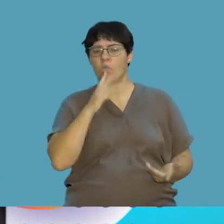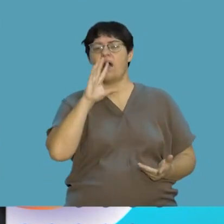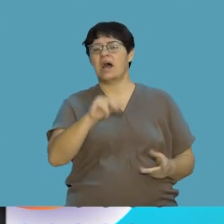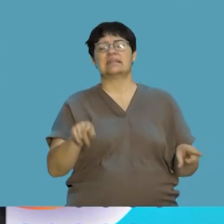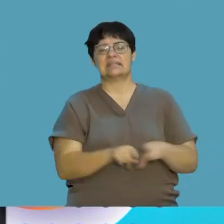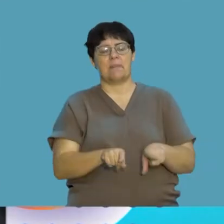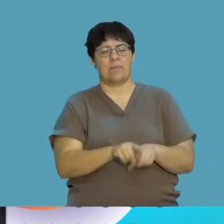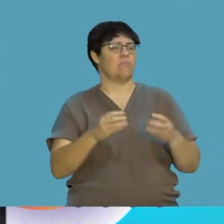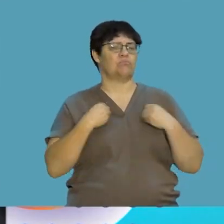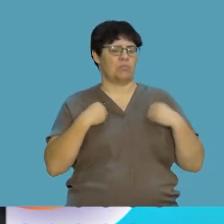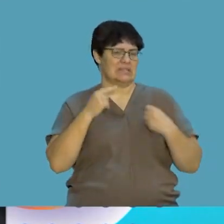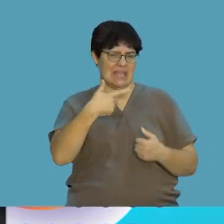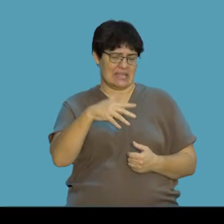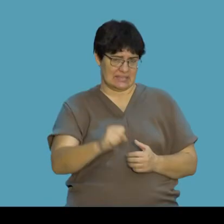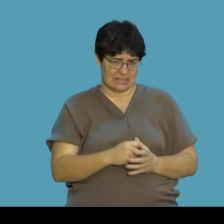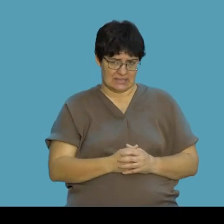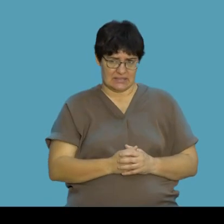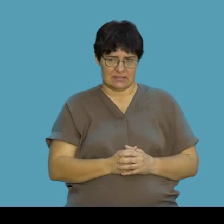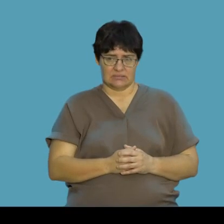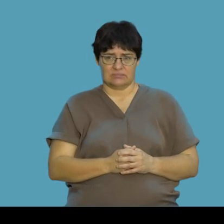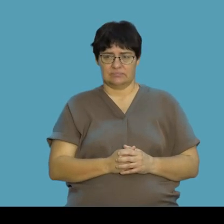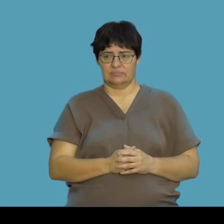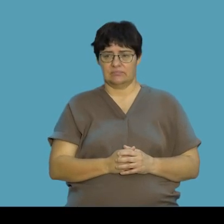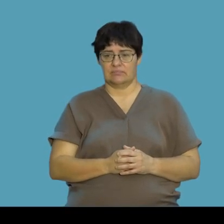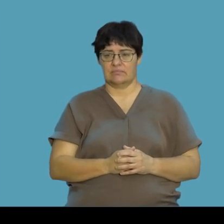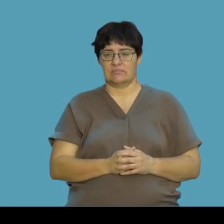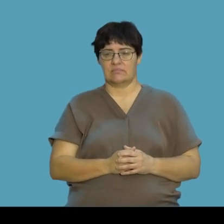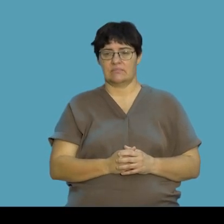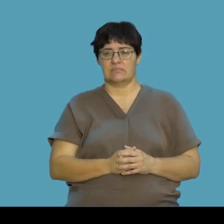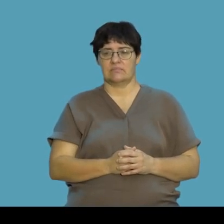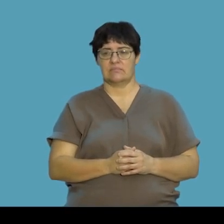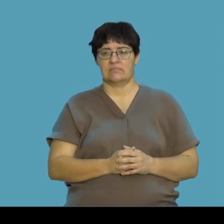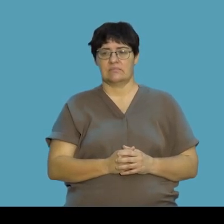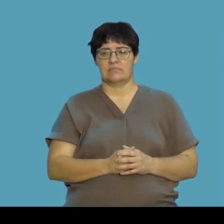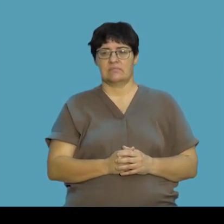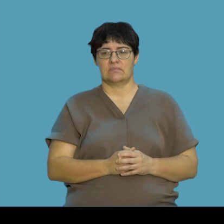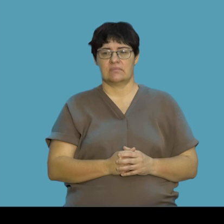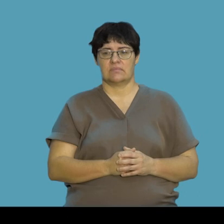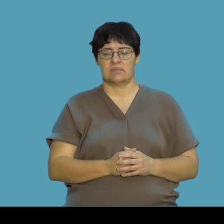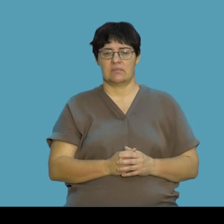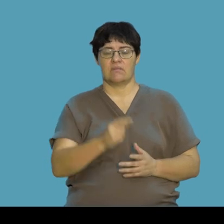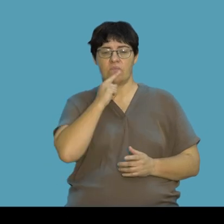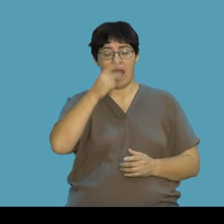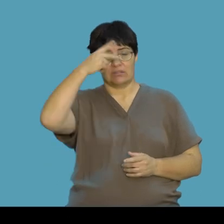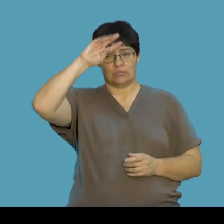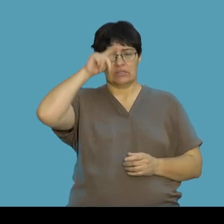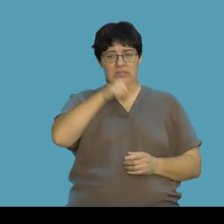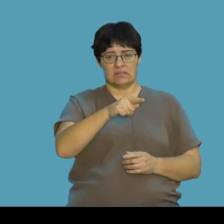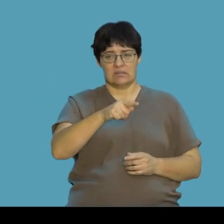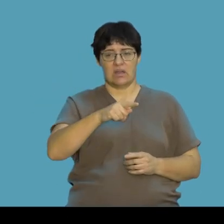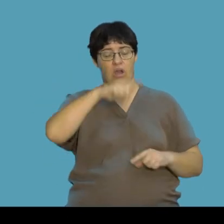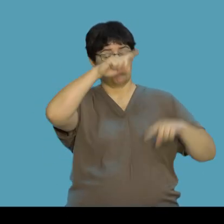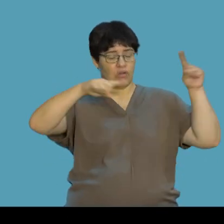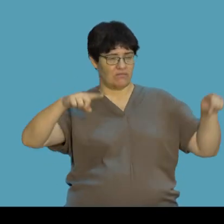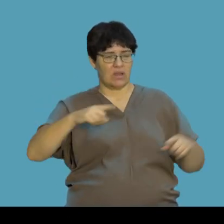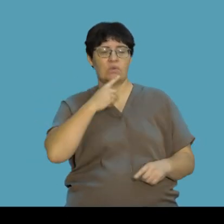of a gas, okay? Right. Now, and then if we are to quickly interpret the graph, in short, we are